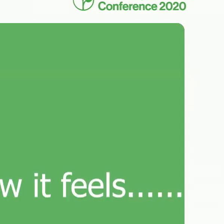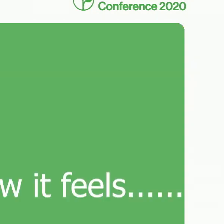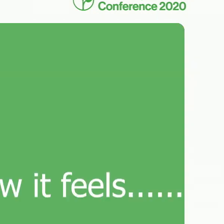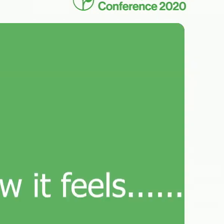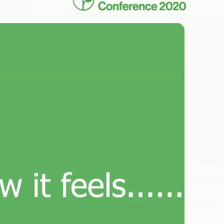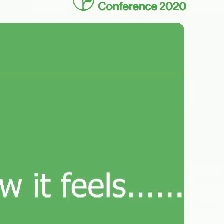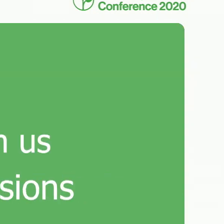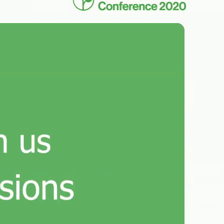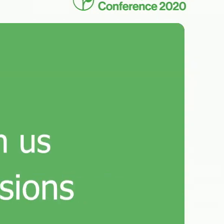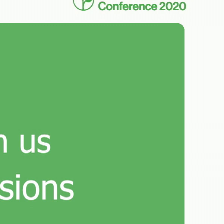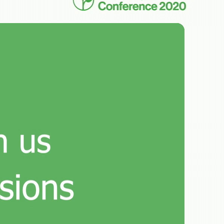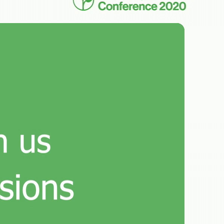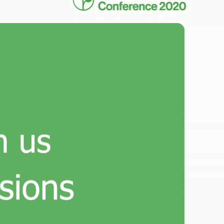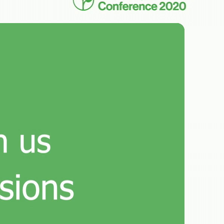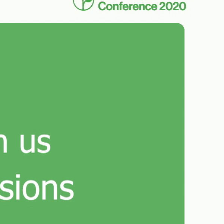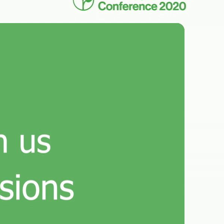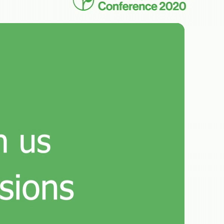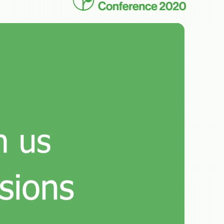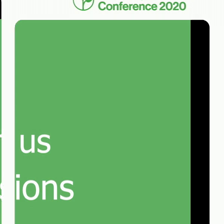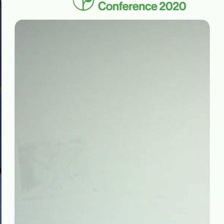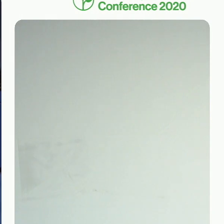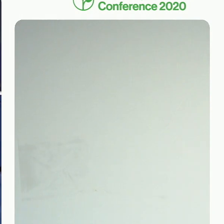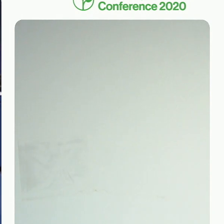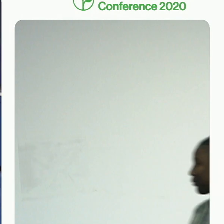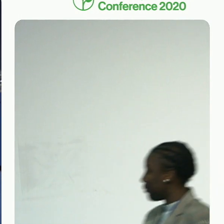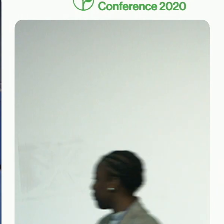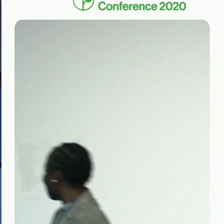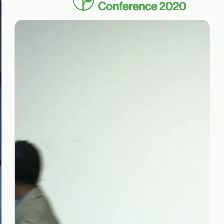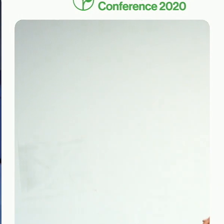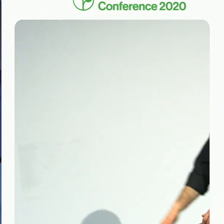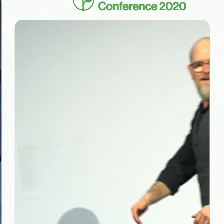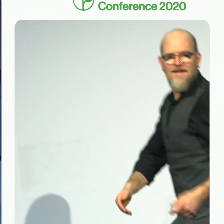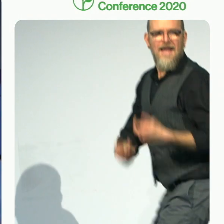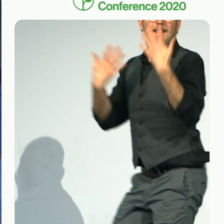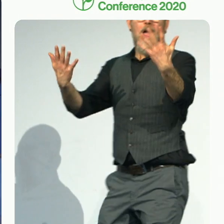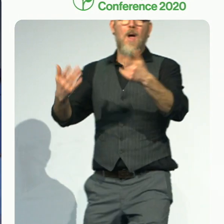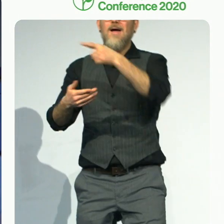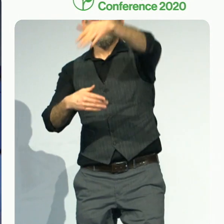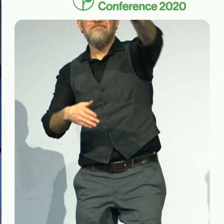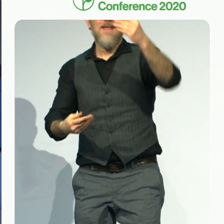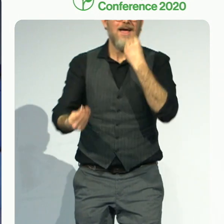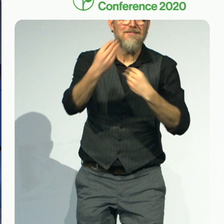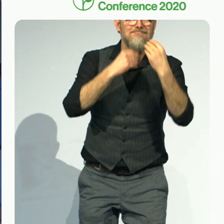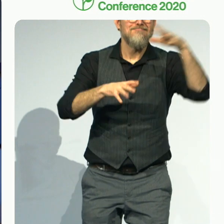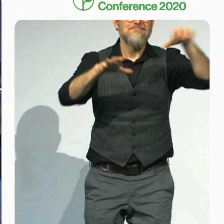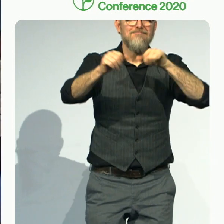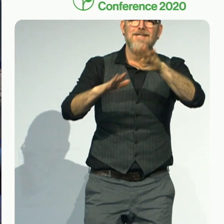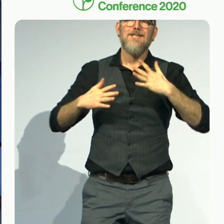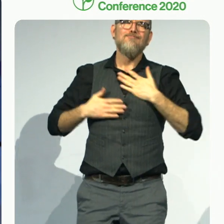Okay, guys, go get some lunch, grab your sandwiches, and we will see you back here. Go into your various sessions, and we'll see you back here at 5